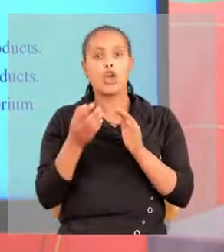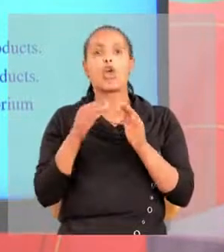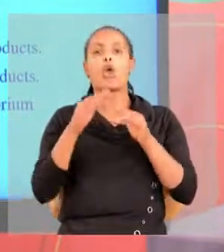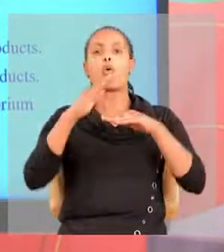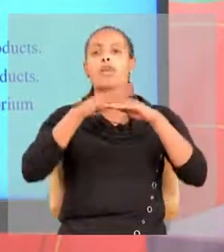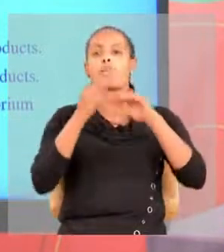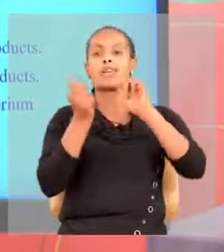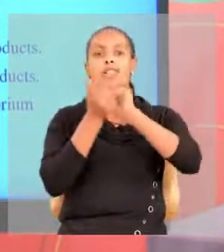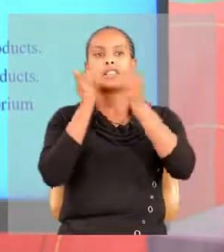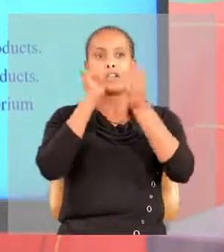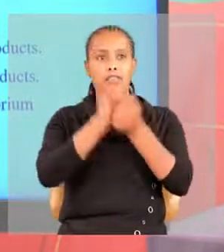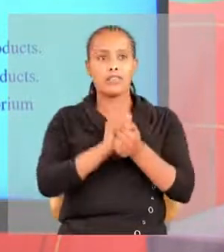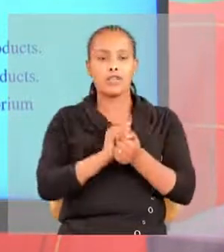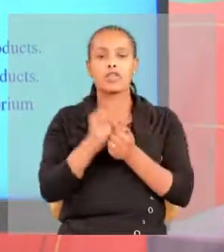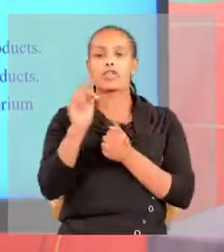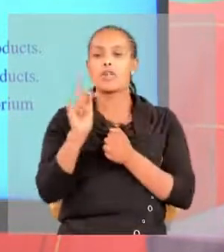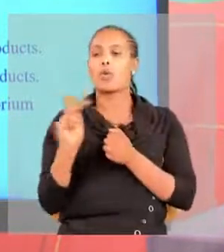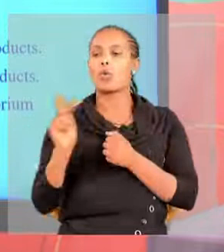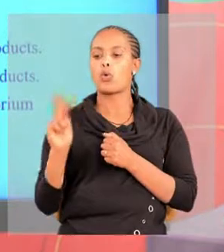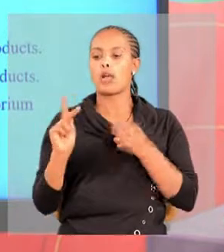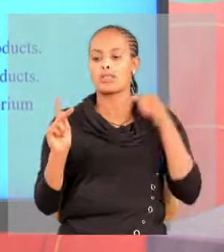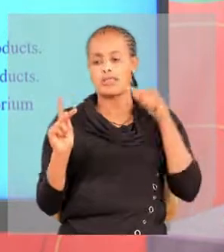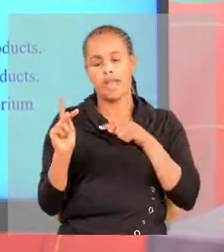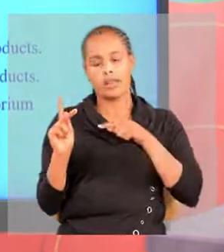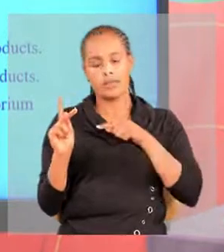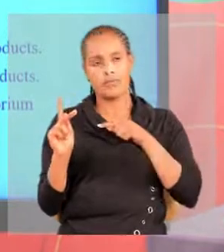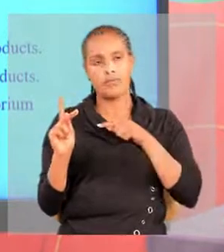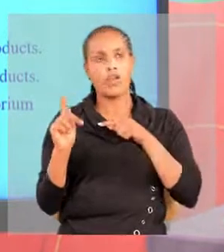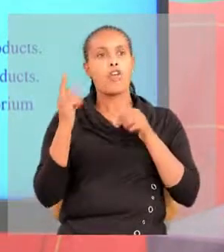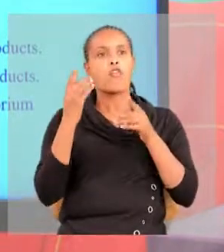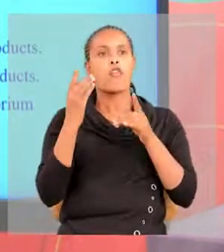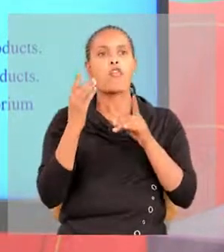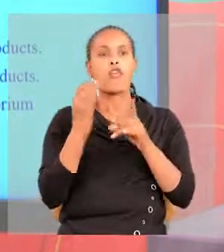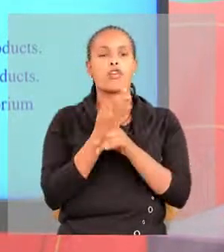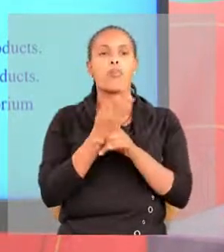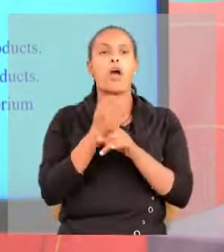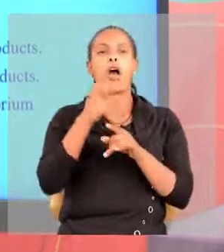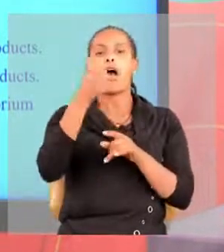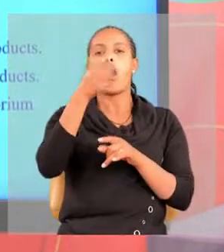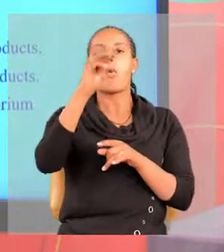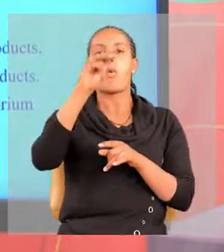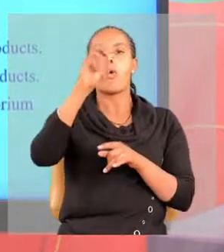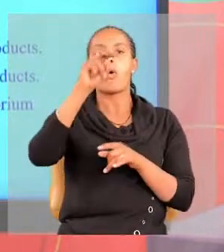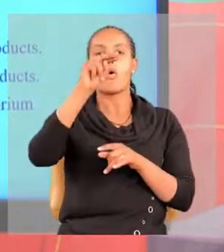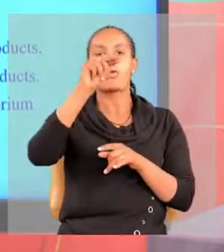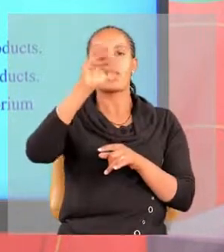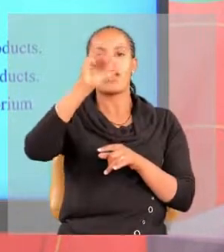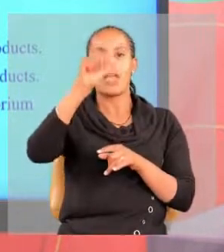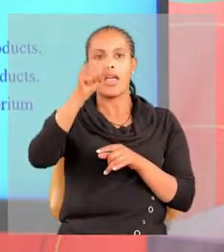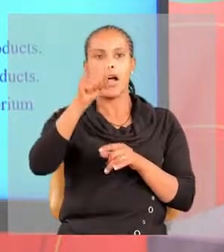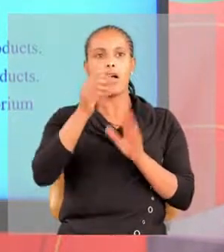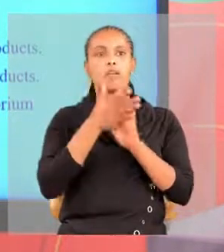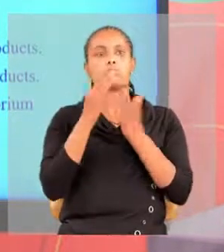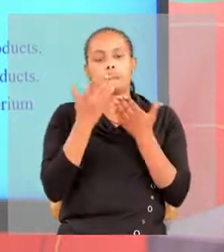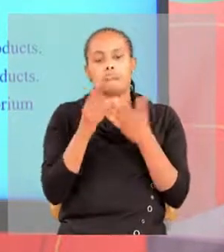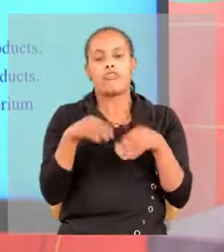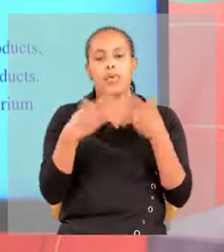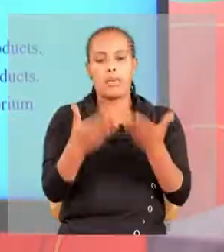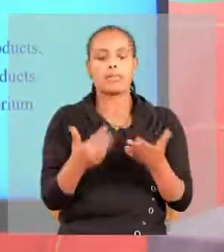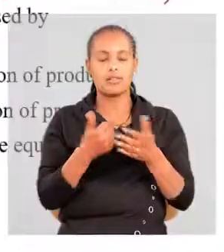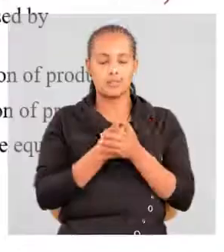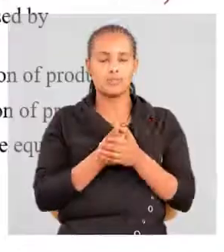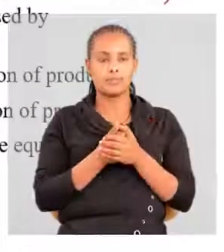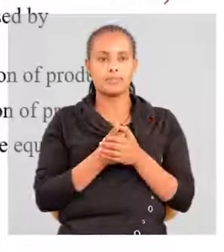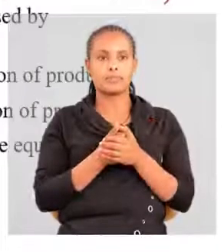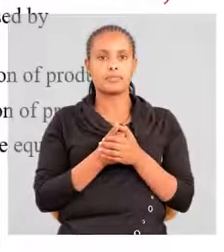equilibrium shift to the product side. Formation of ammonia, formation of the product is favored.